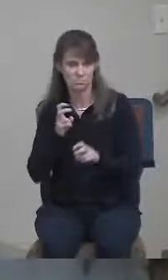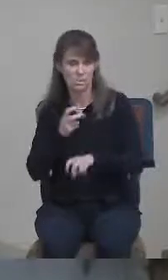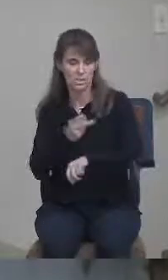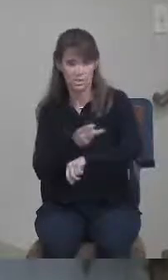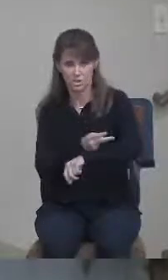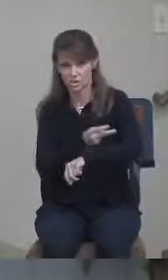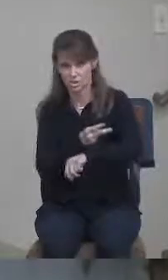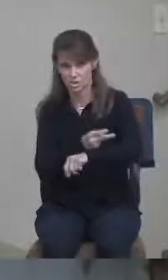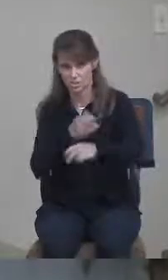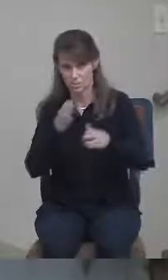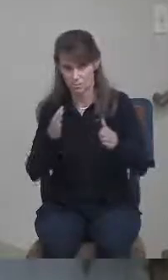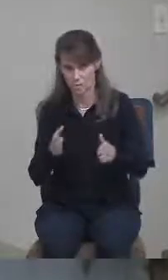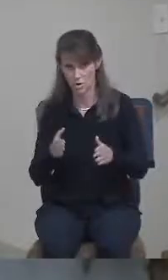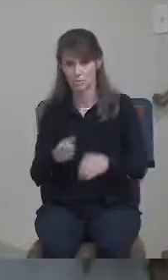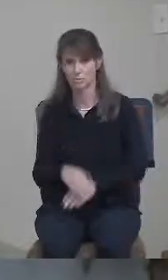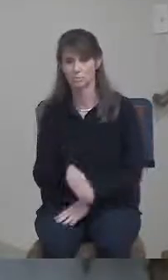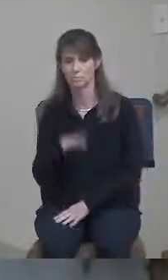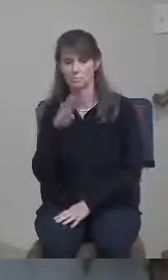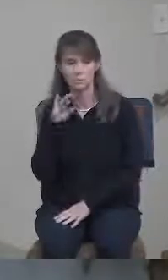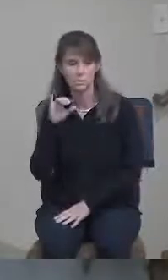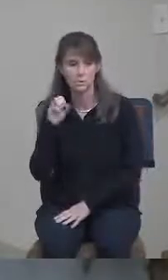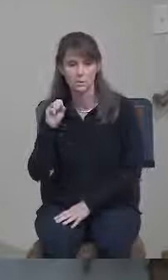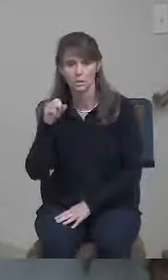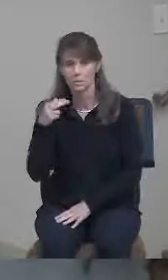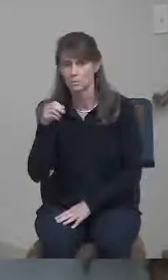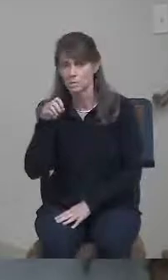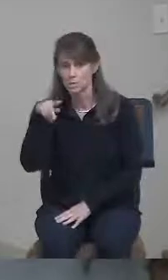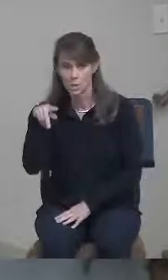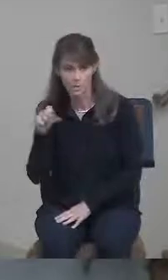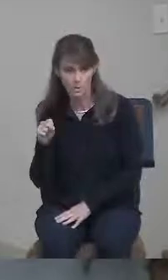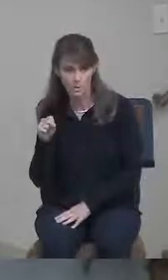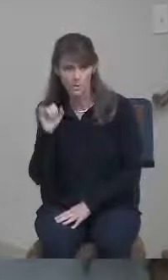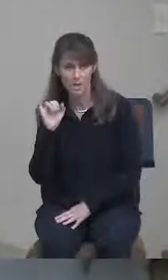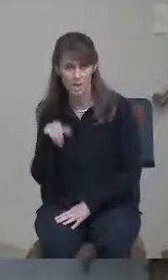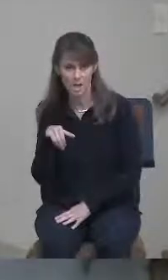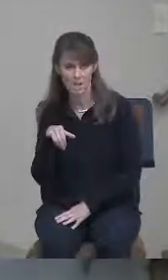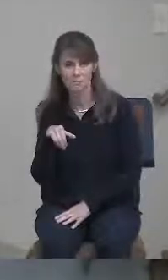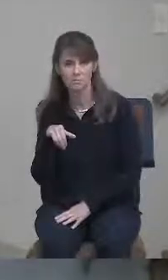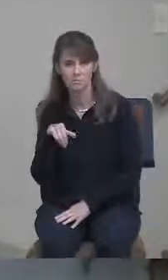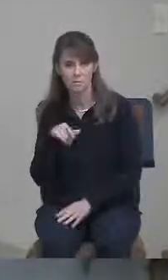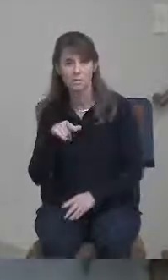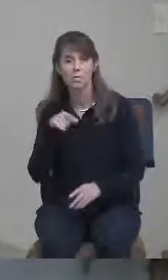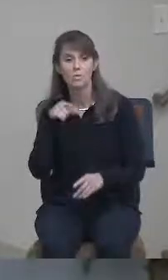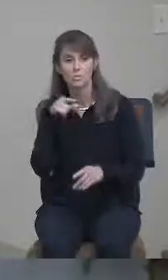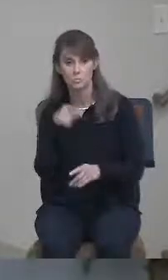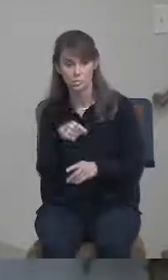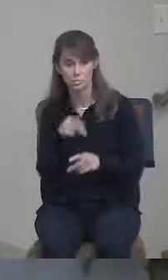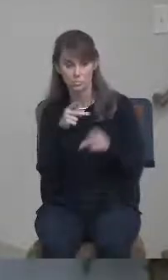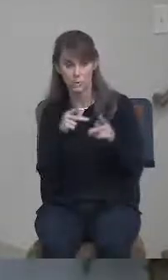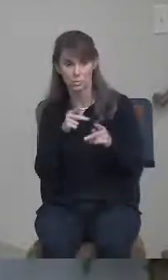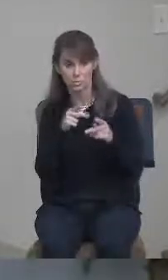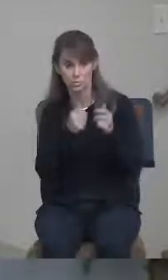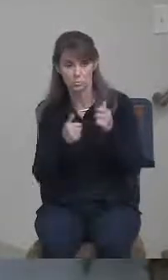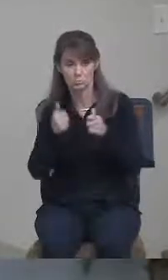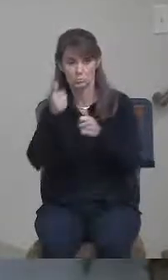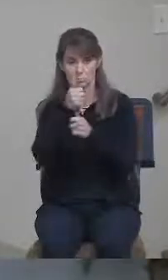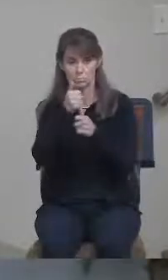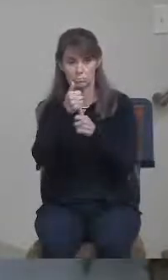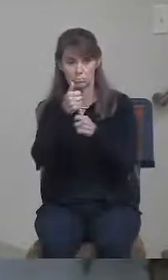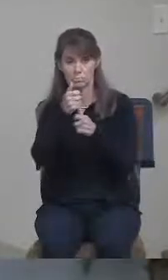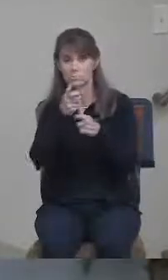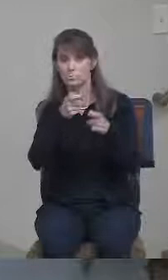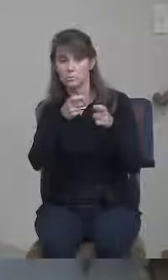bishops, or the different titles that are used for those who were to oversee the work of the church. There were